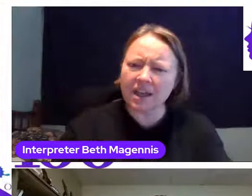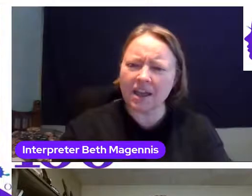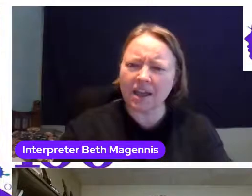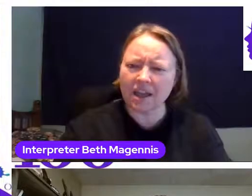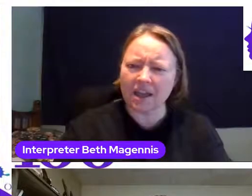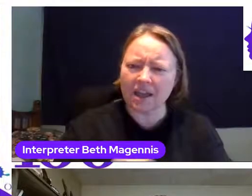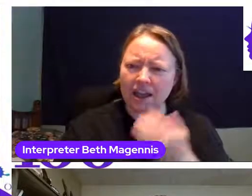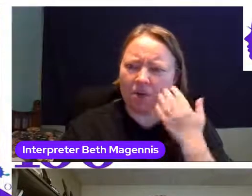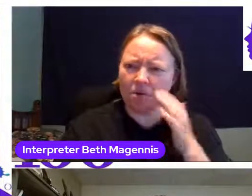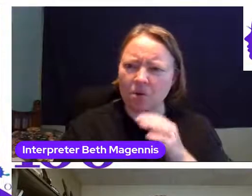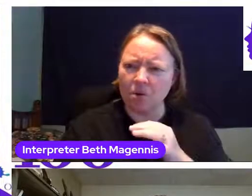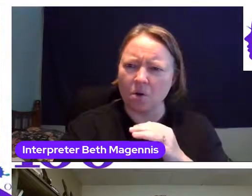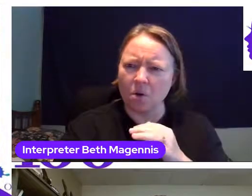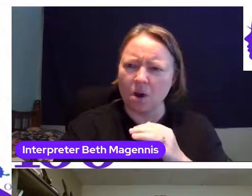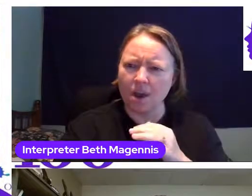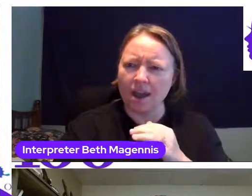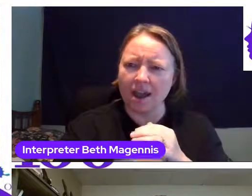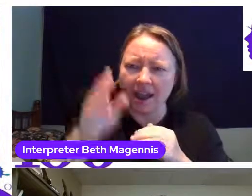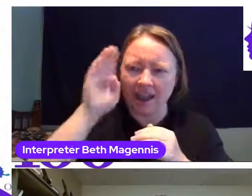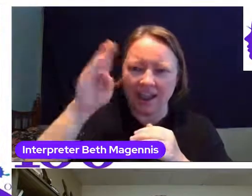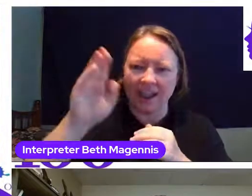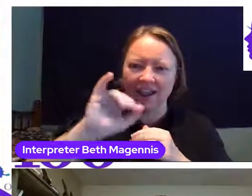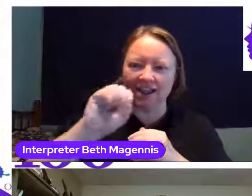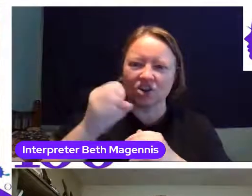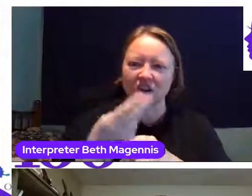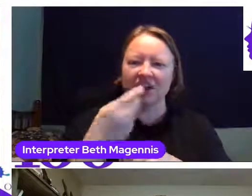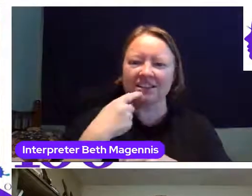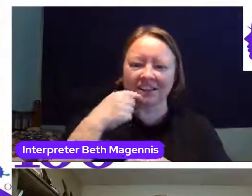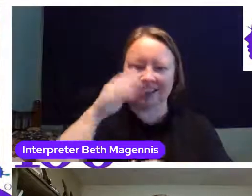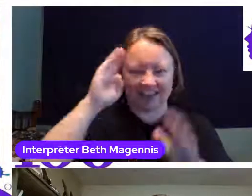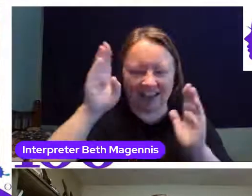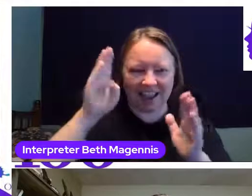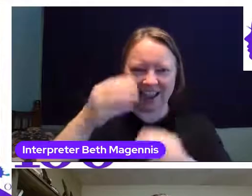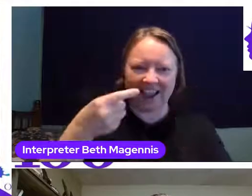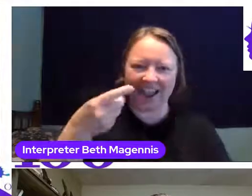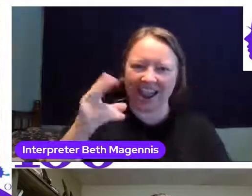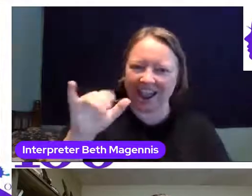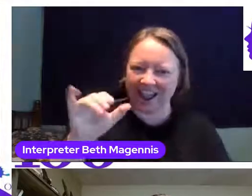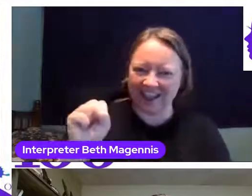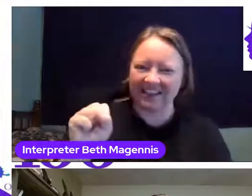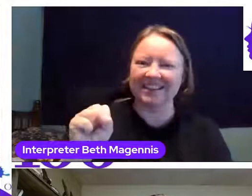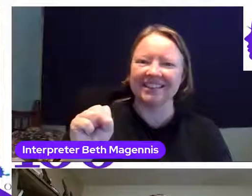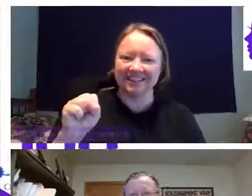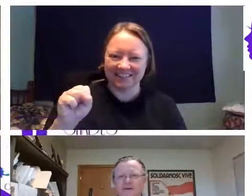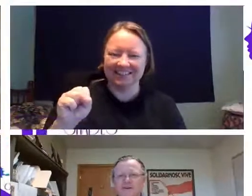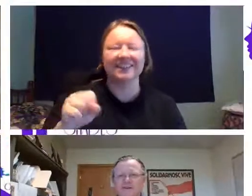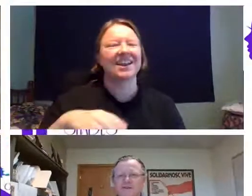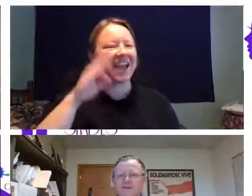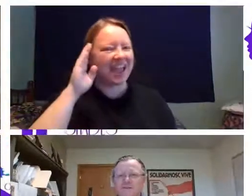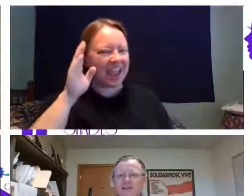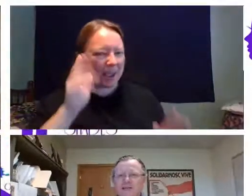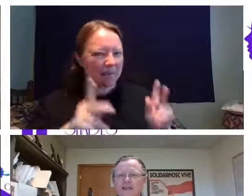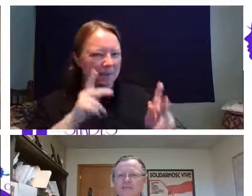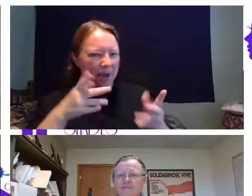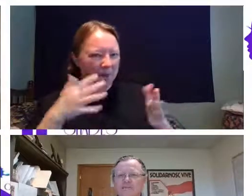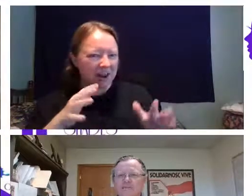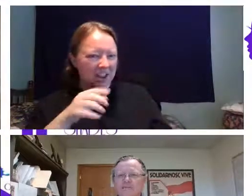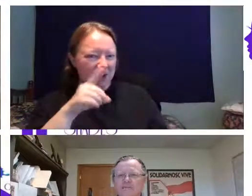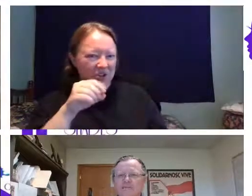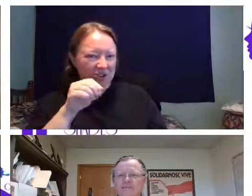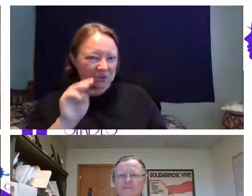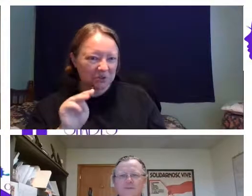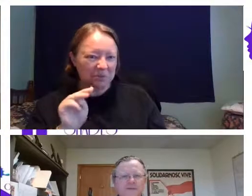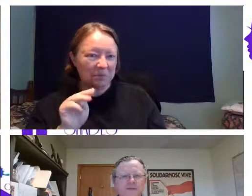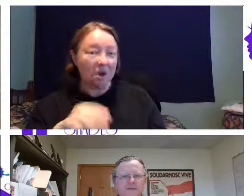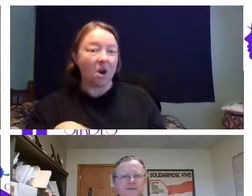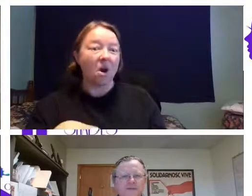don't know. Hey, Josh. Josh says, hey, guys. Hey, Josh. Hey, people are already zooming in. And